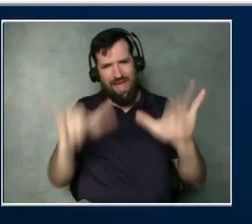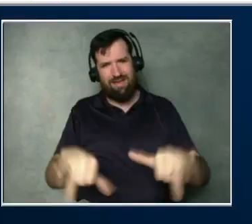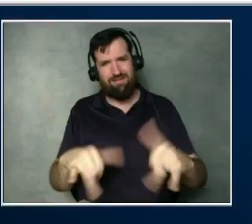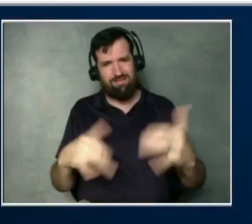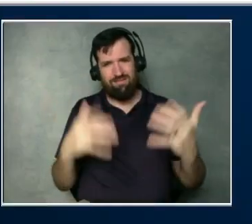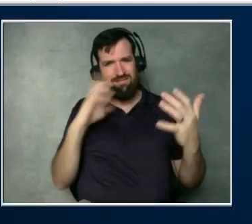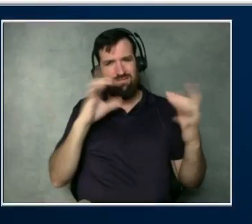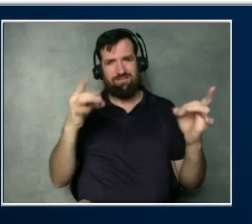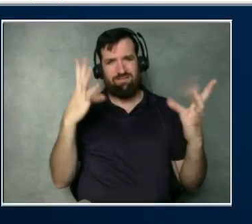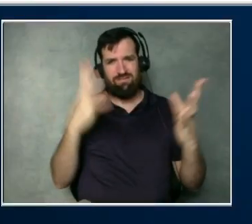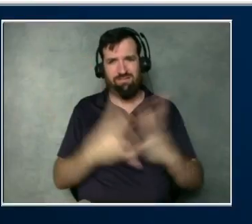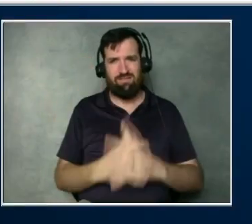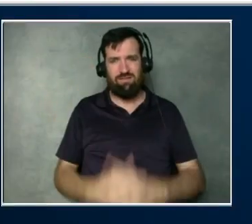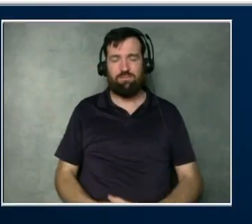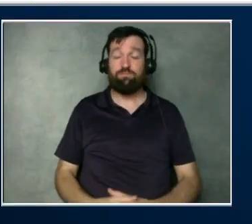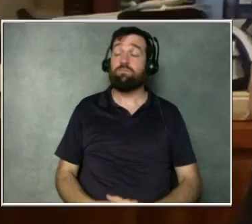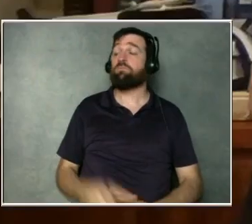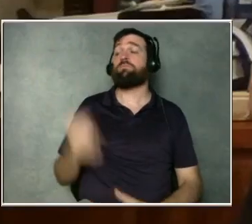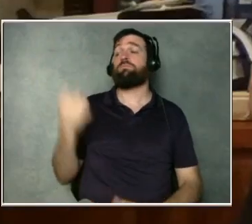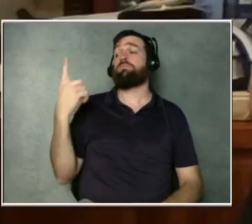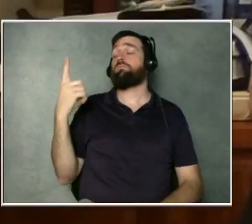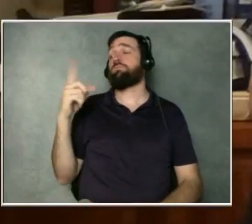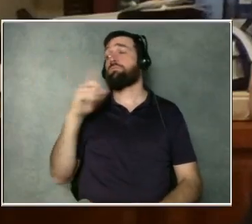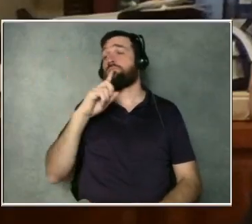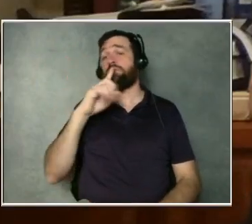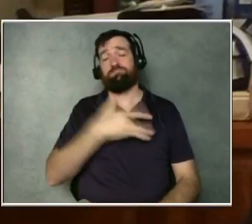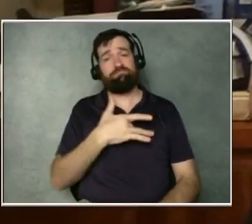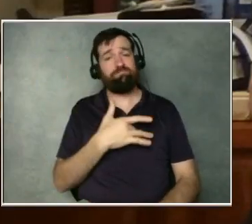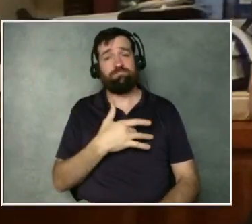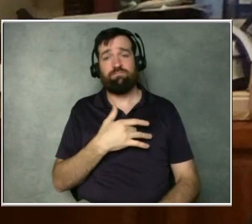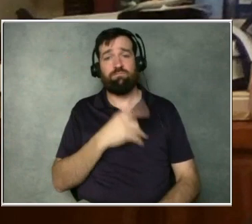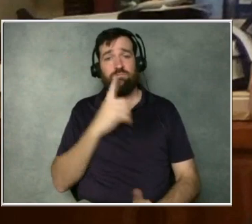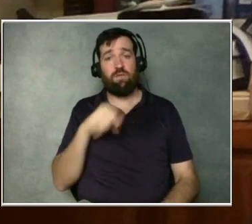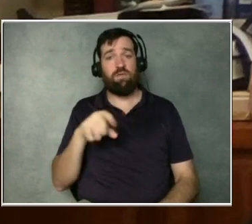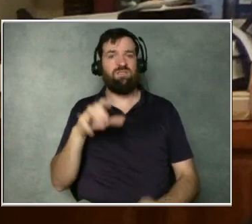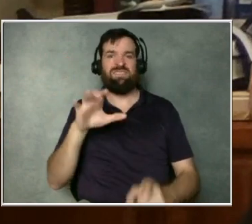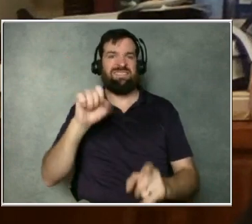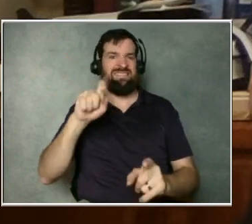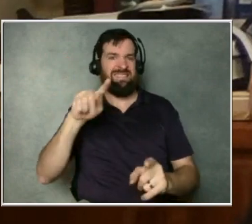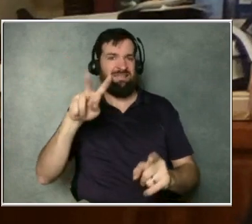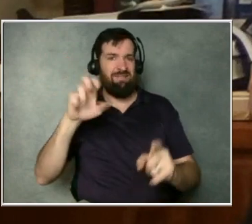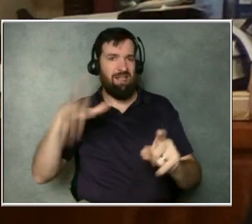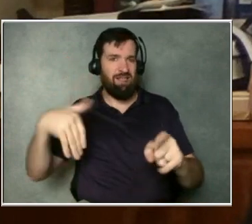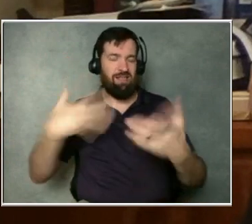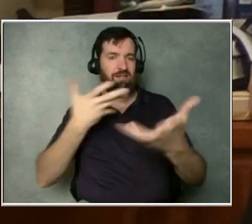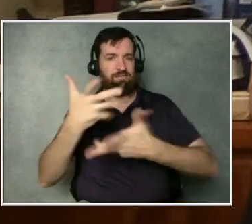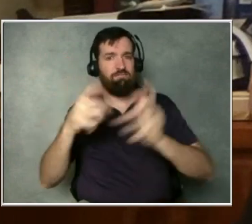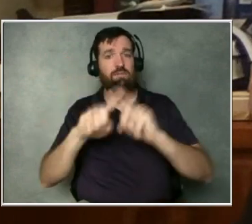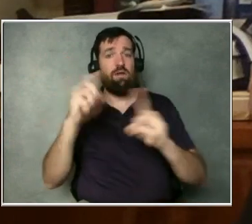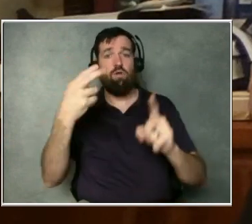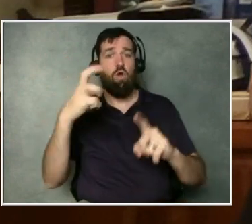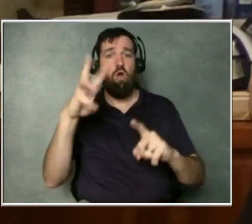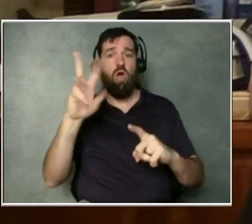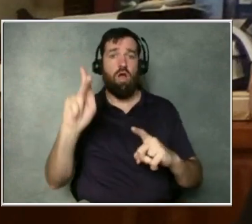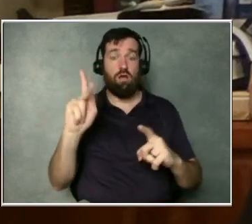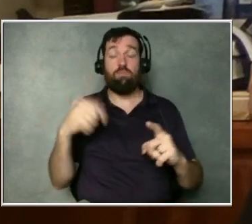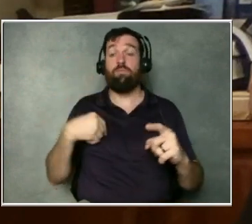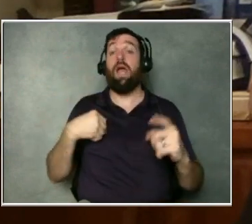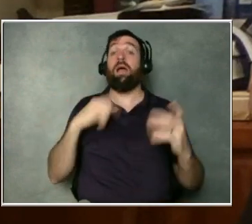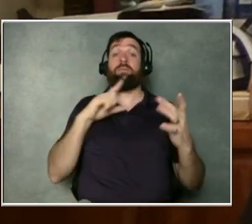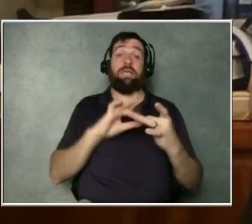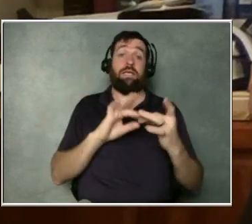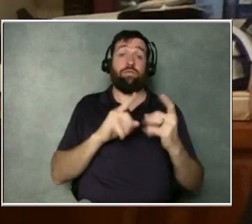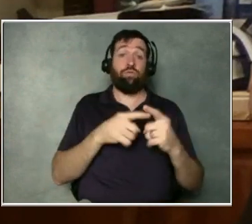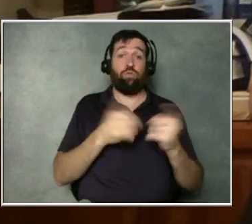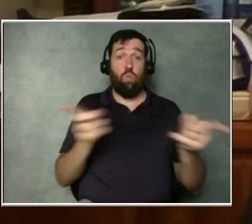thing. Here's the heartfelt response. And Steve, I haven't talked with you about it, but I have talked with Hawk. What I'm saying to